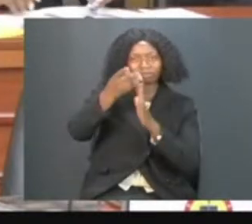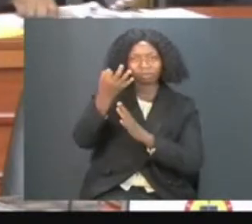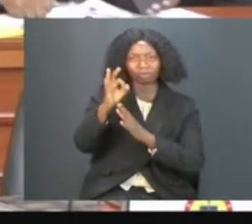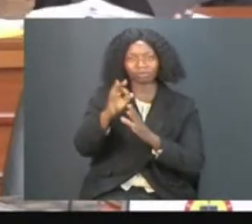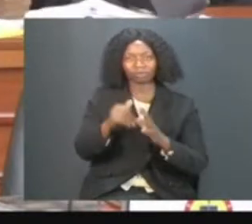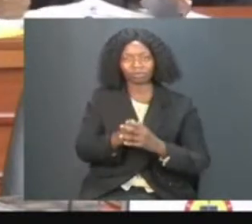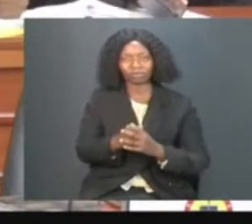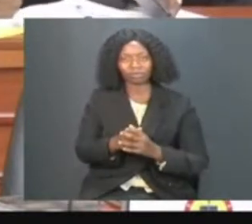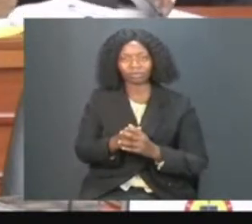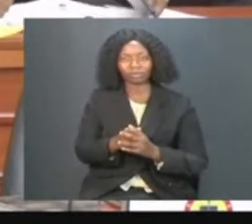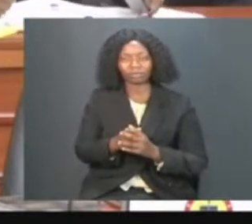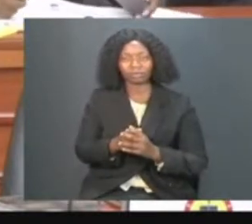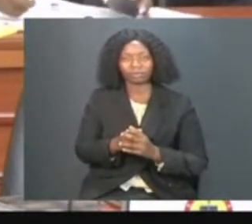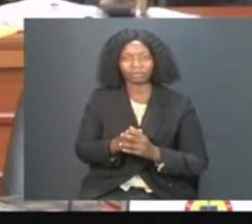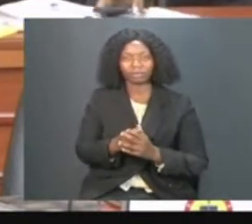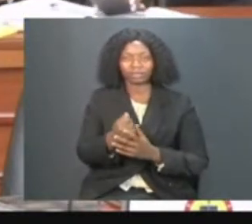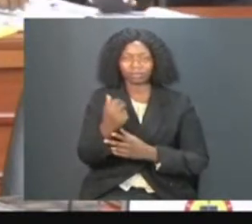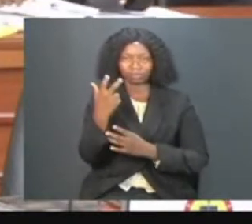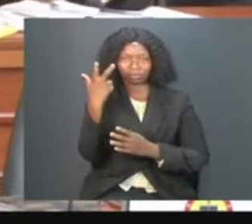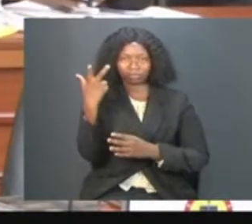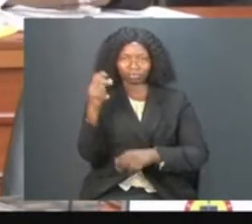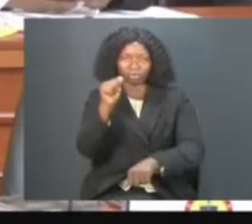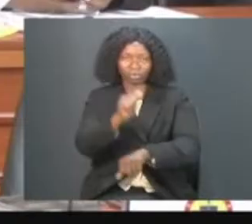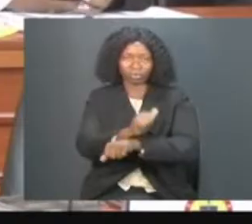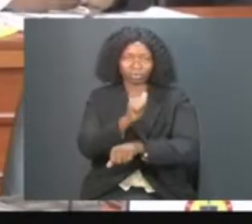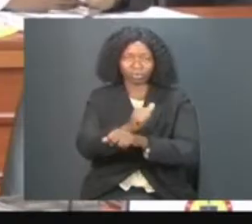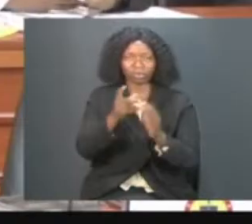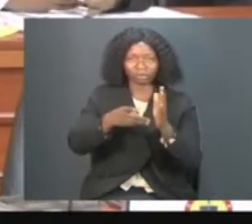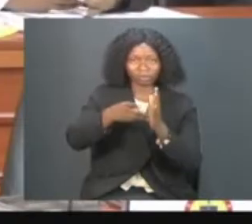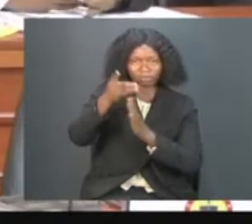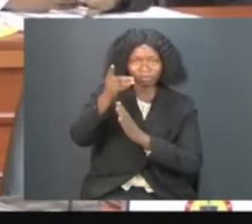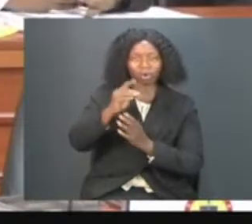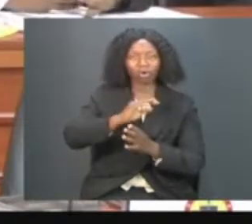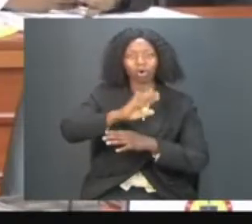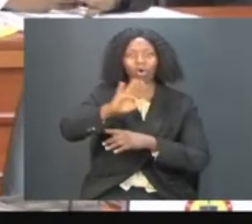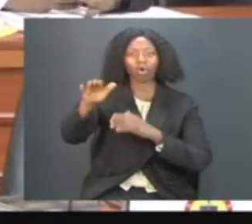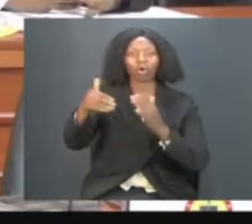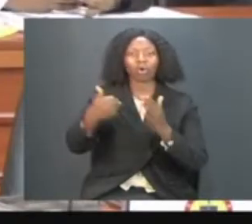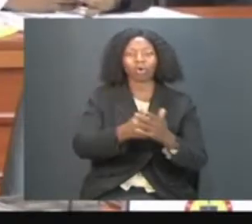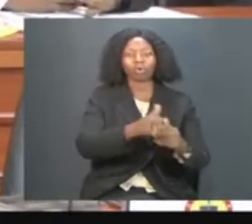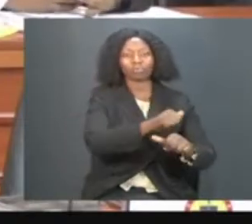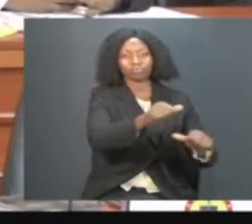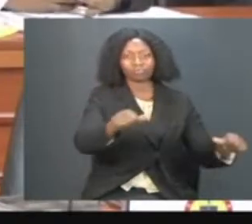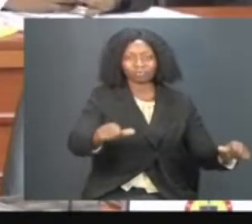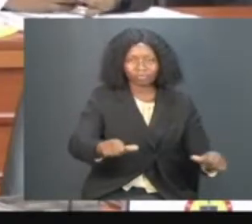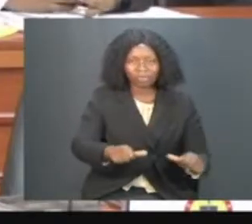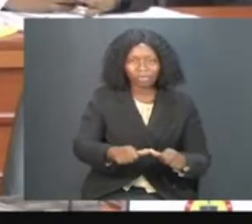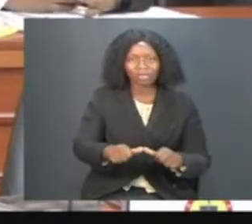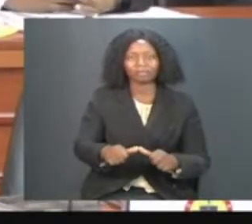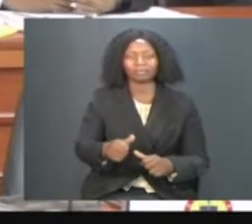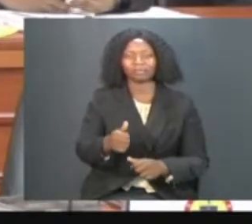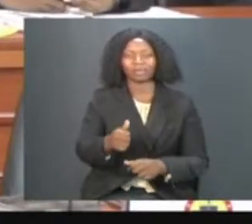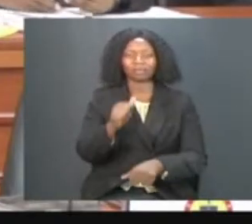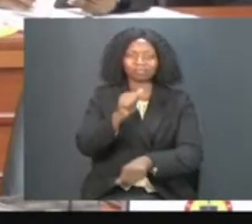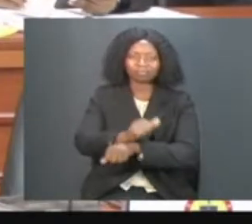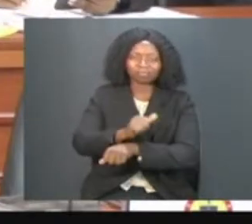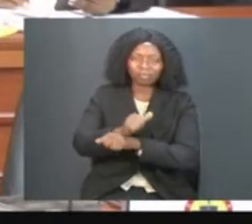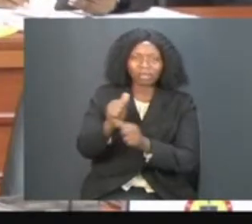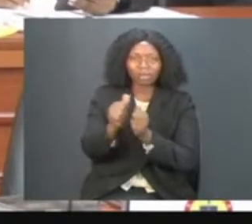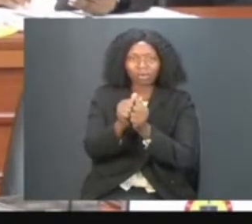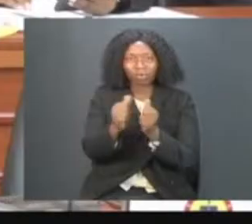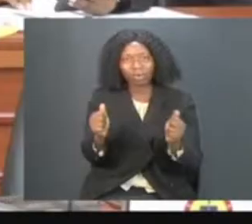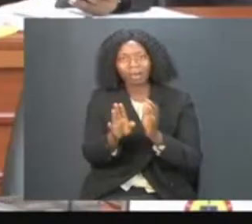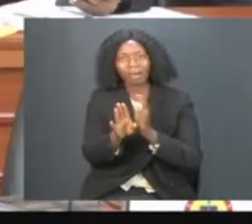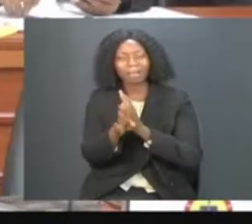to, and Pillar 3 on labor development. These are all areas that are already being dealt with by either